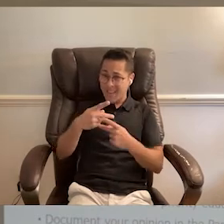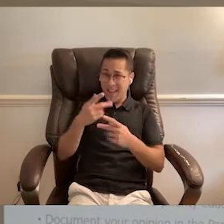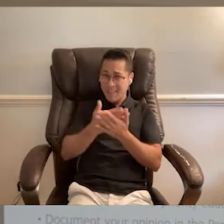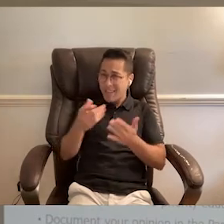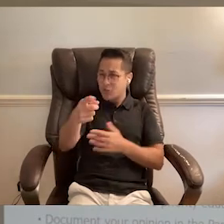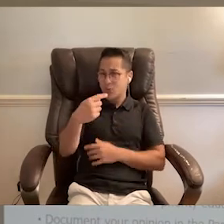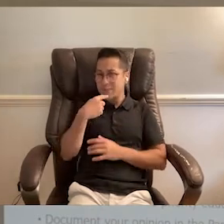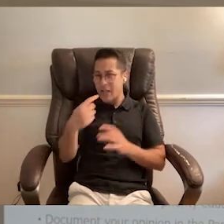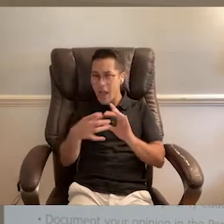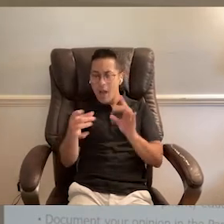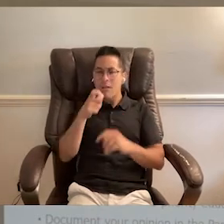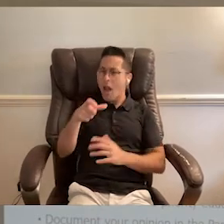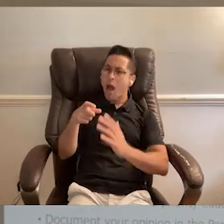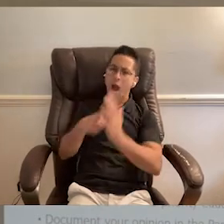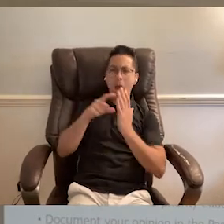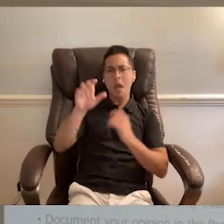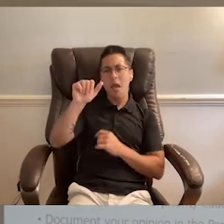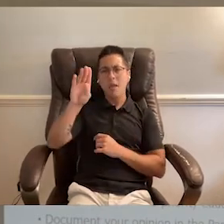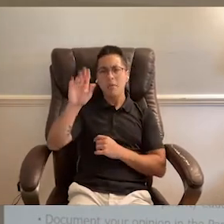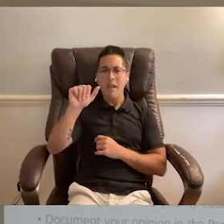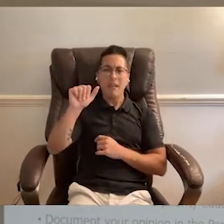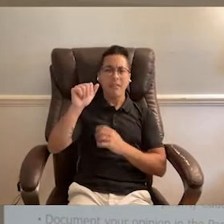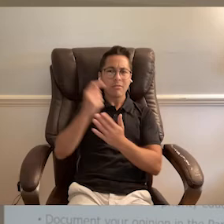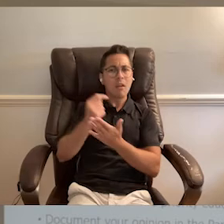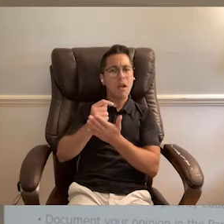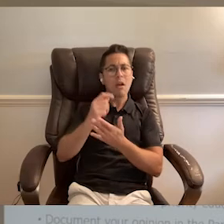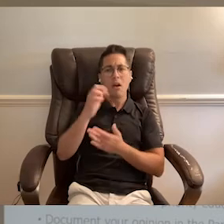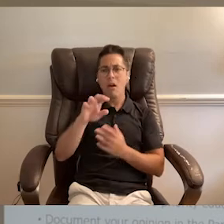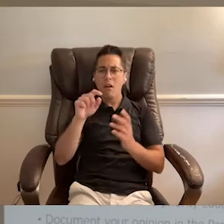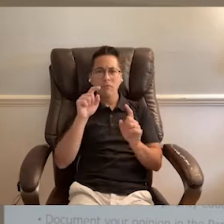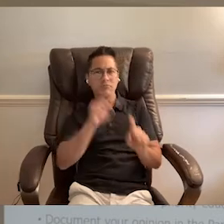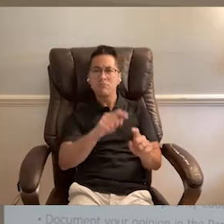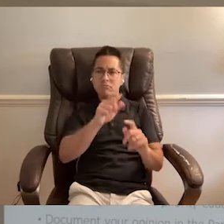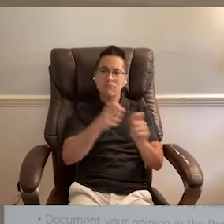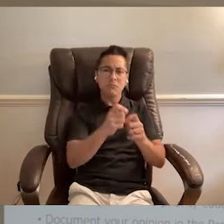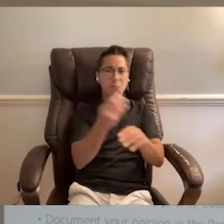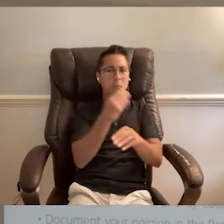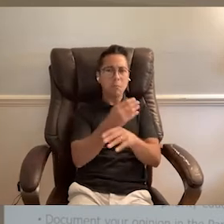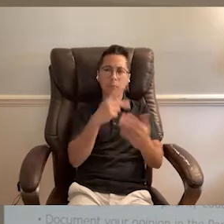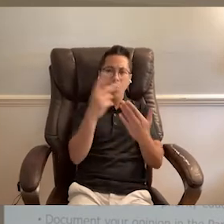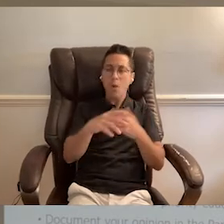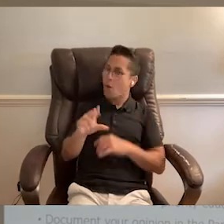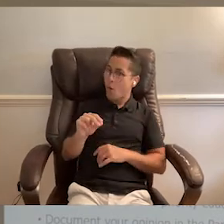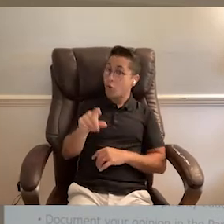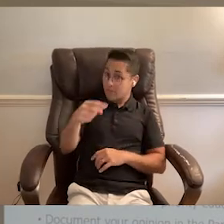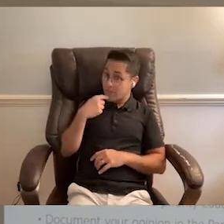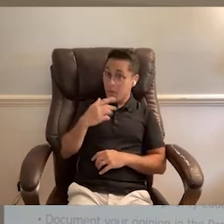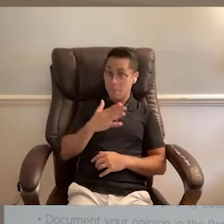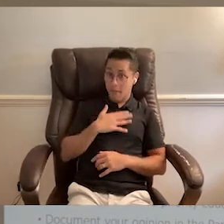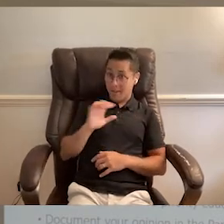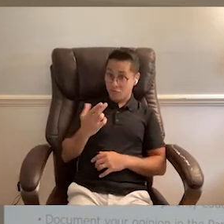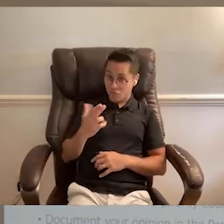demanding ABA therapy or this particular math program. You're saying, my child needs to learn how to